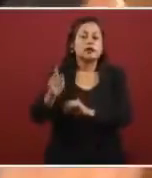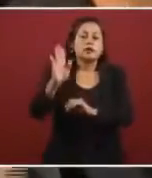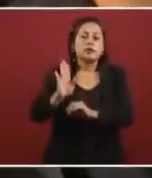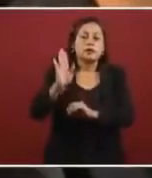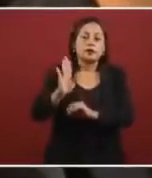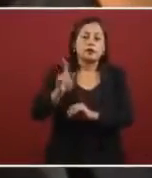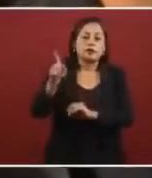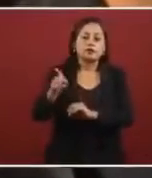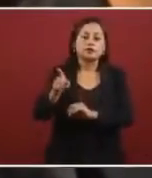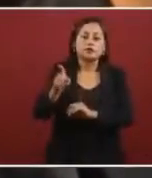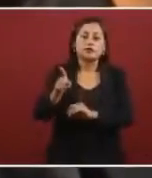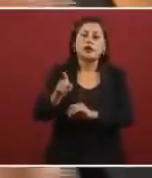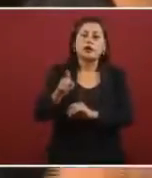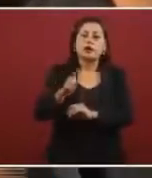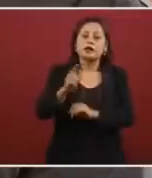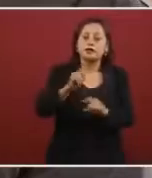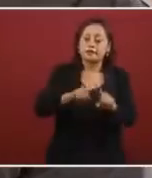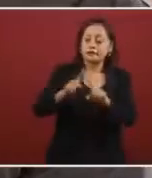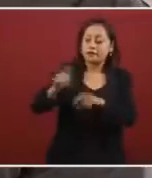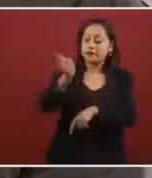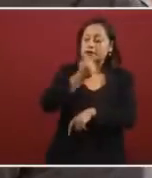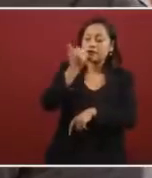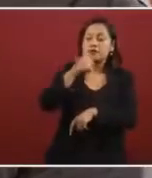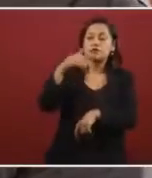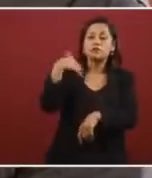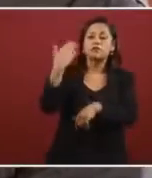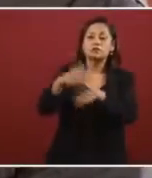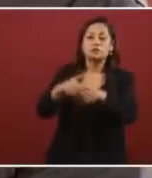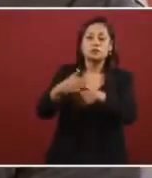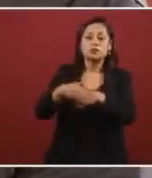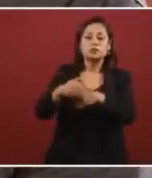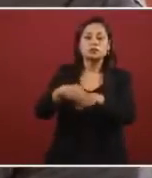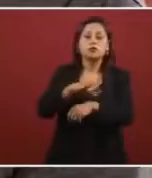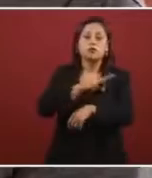son egresados de Ayotzinapa, so they're saying that there's 40 groups,